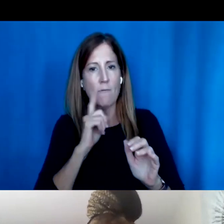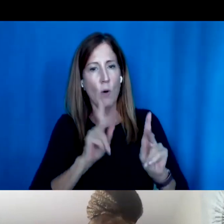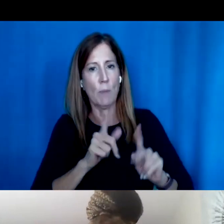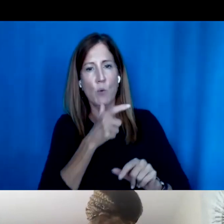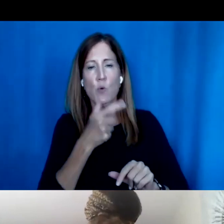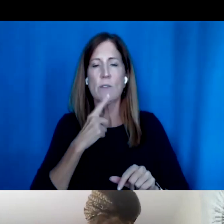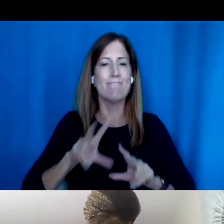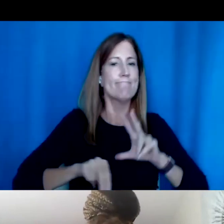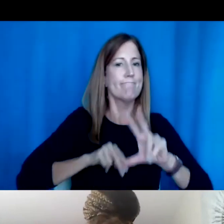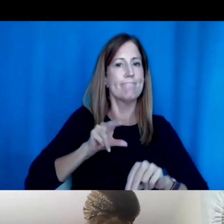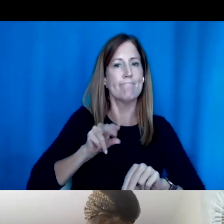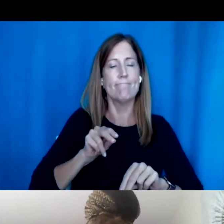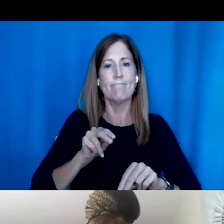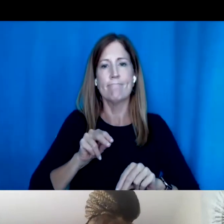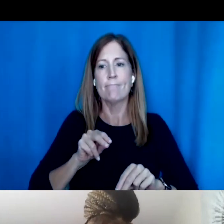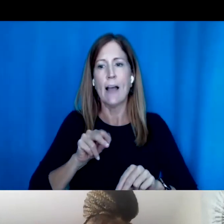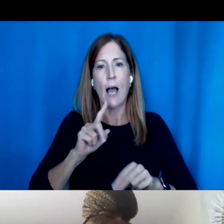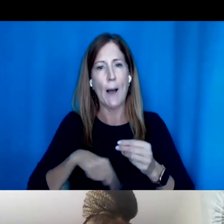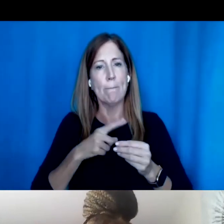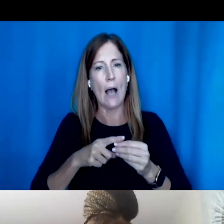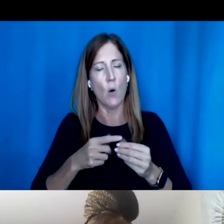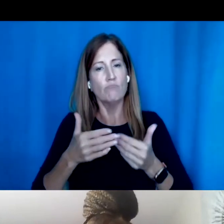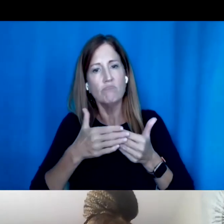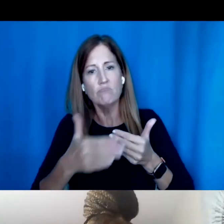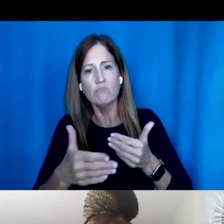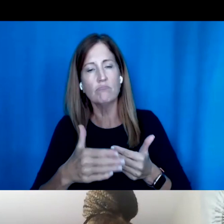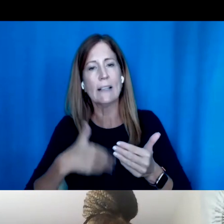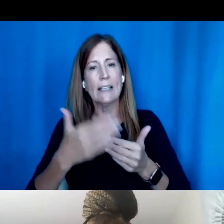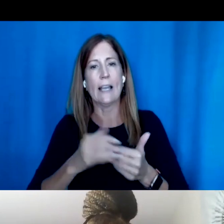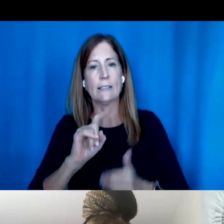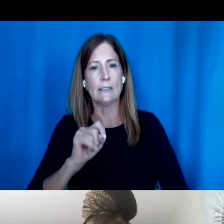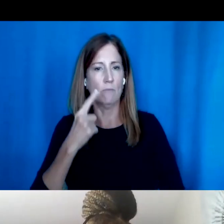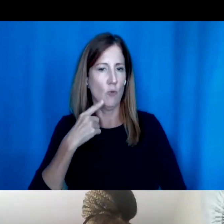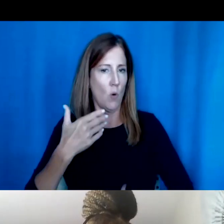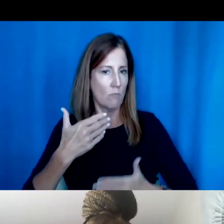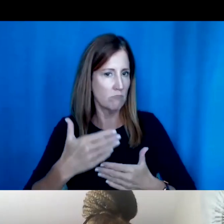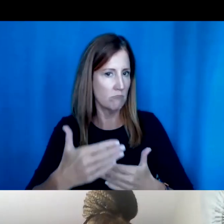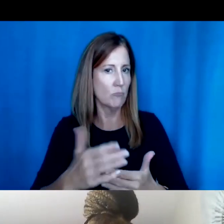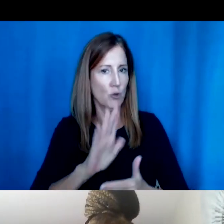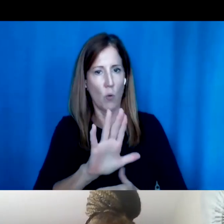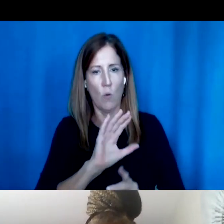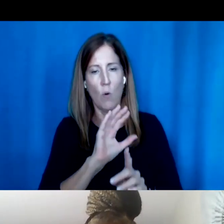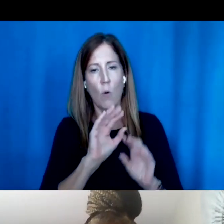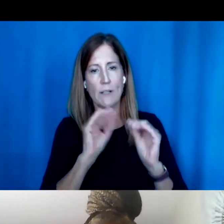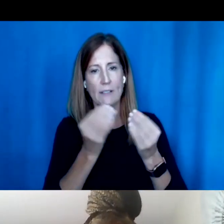no, on some next steps for the organization.